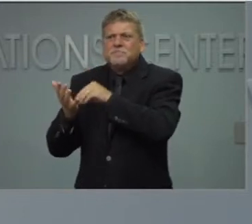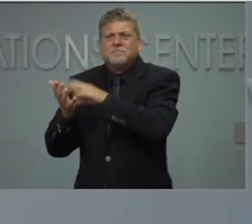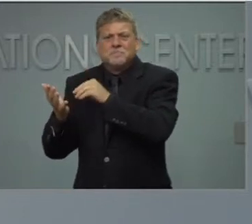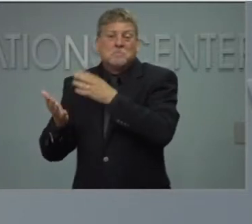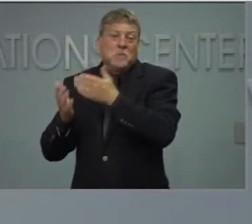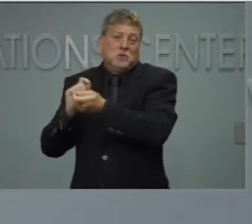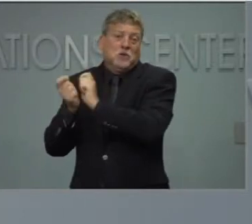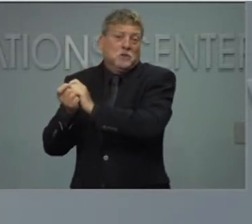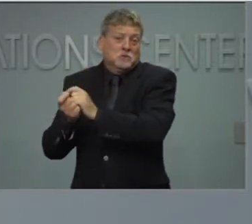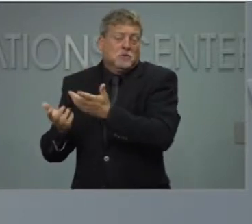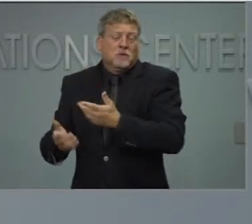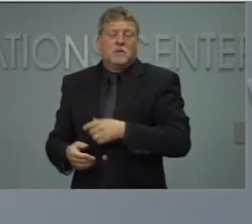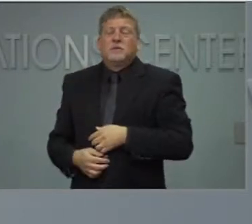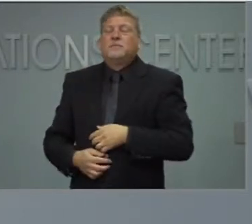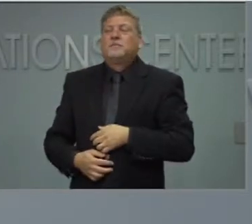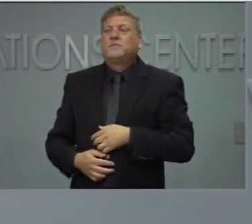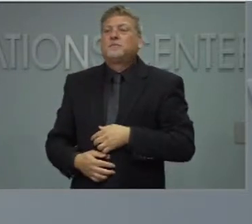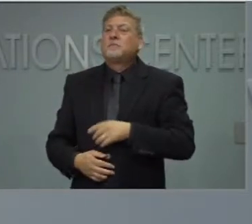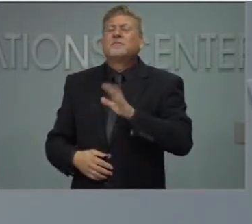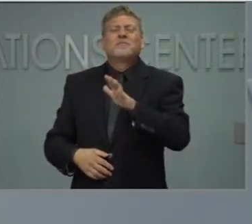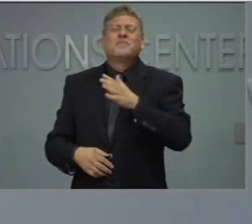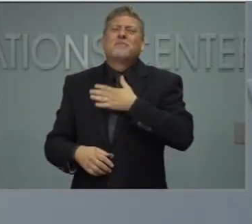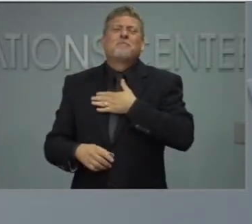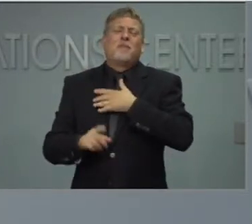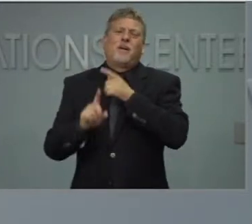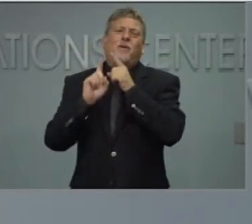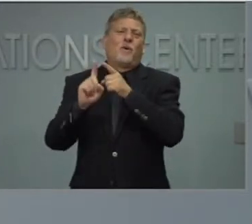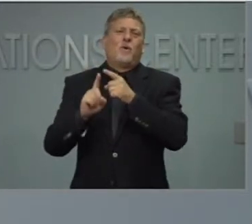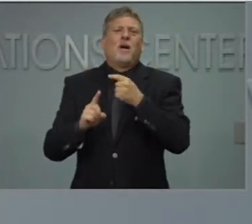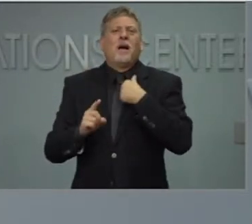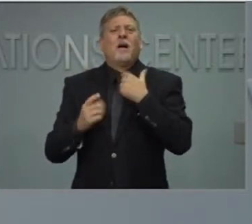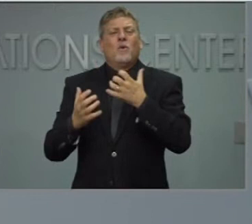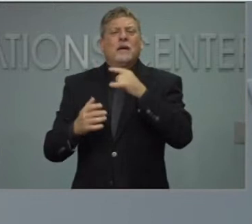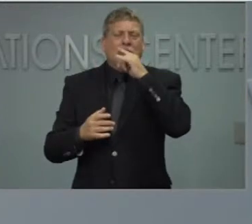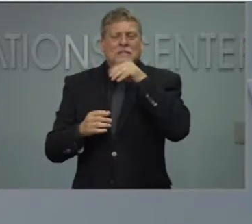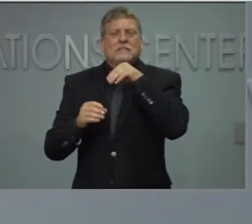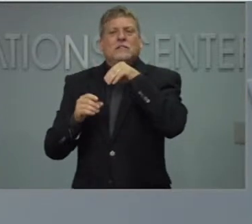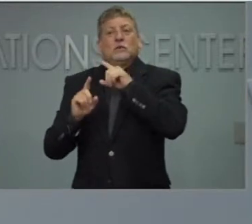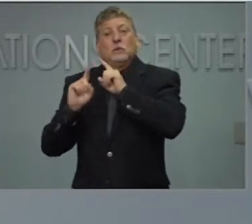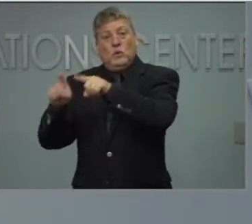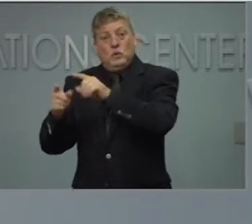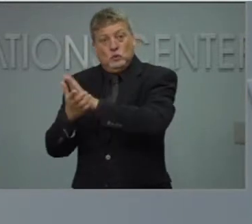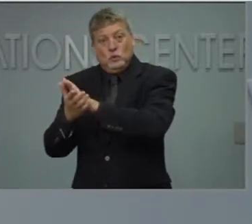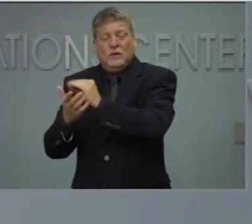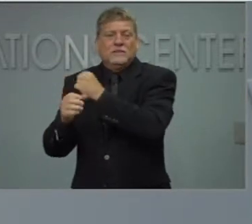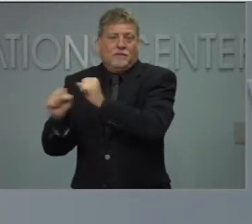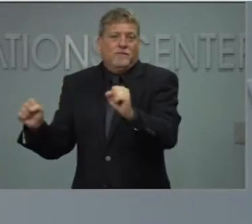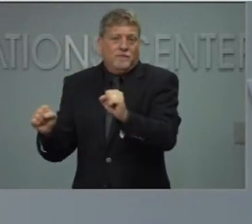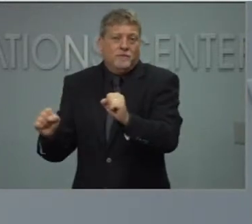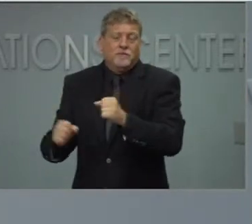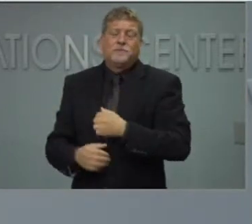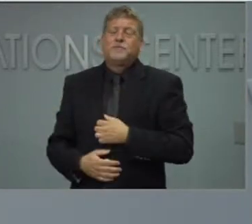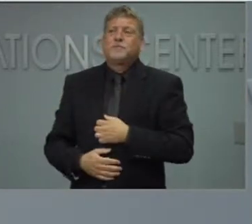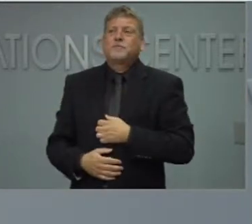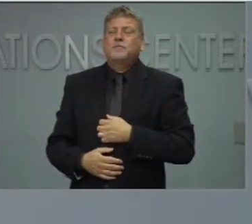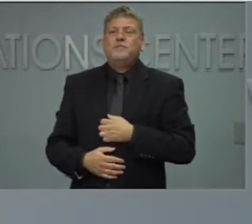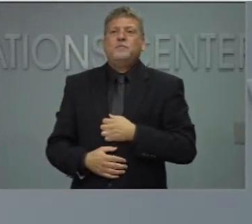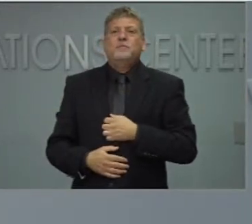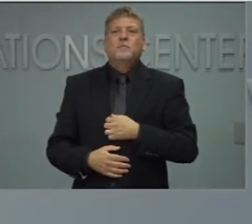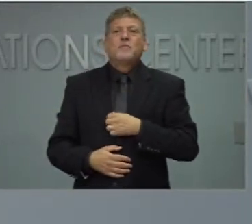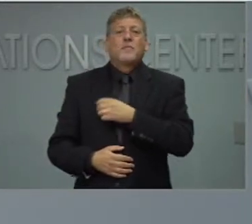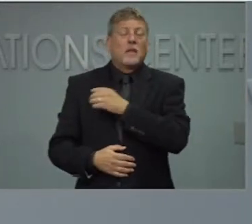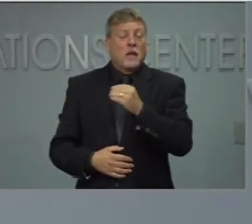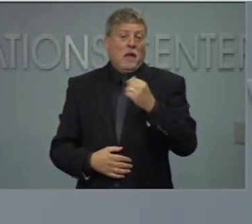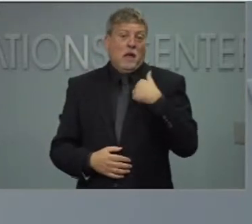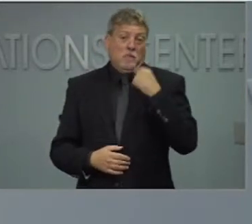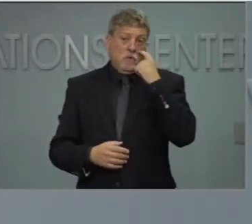I want to make sure that our children are safe in school, and what I think we are seeing is that there is more